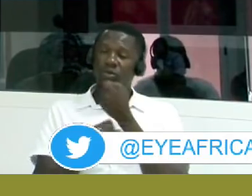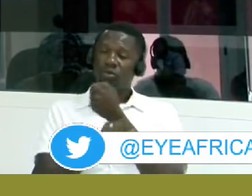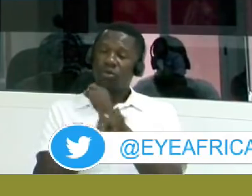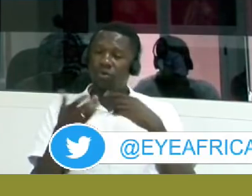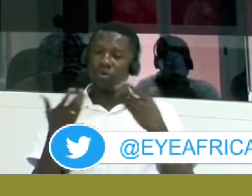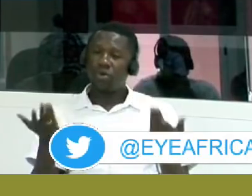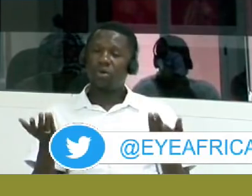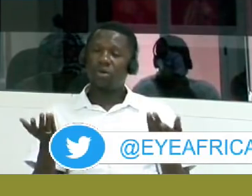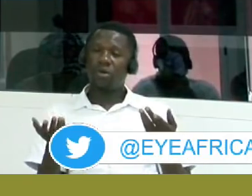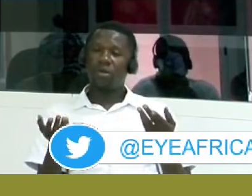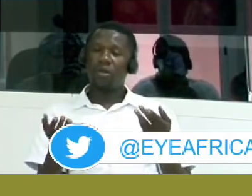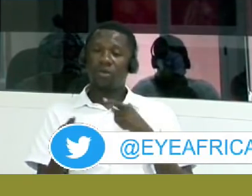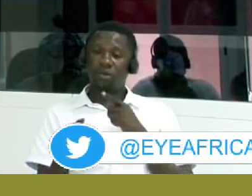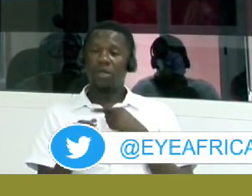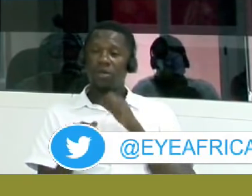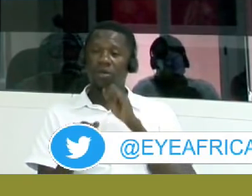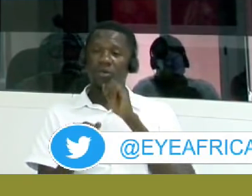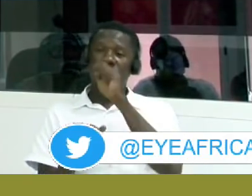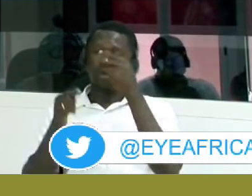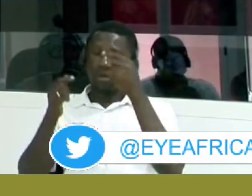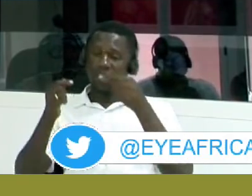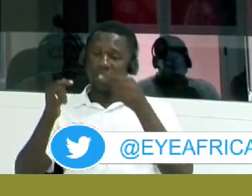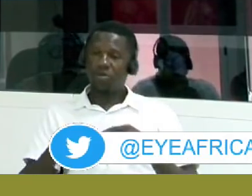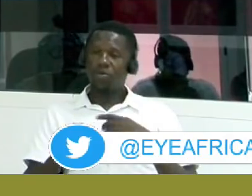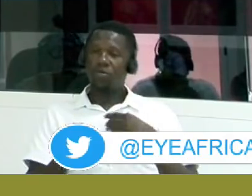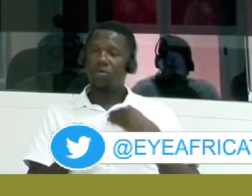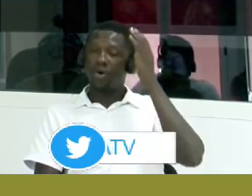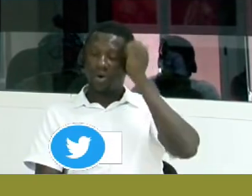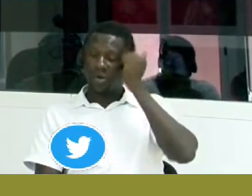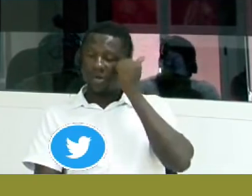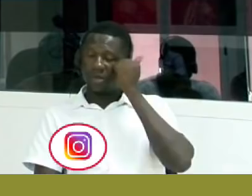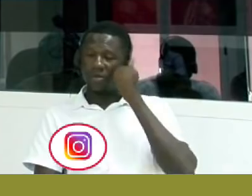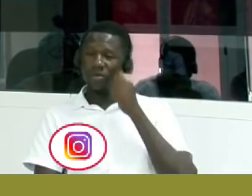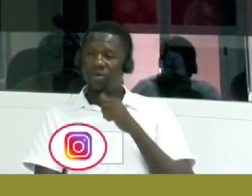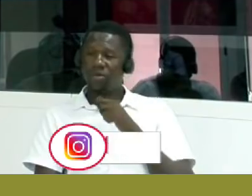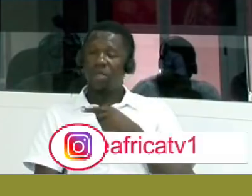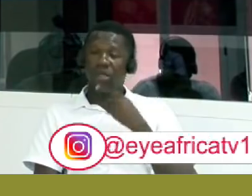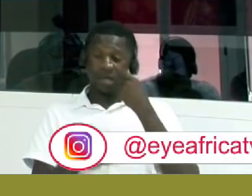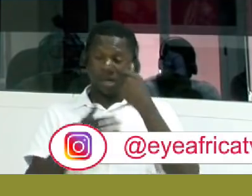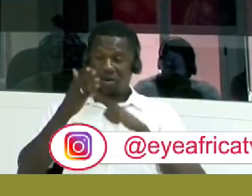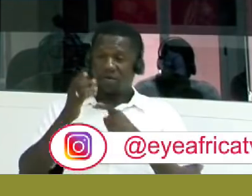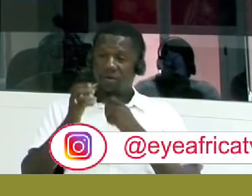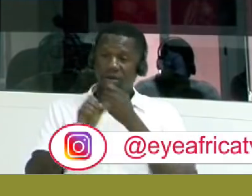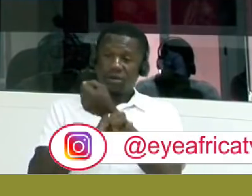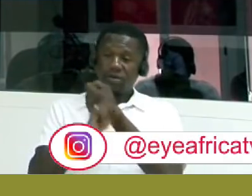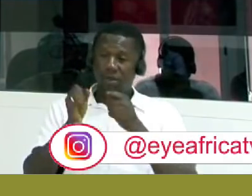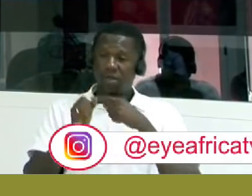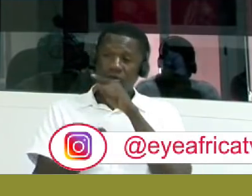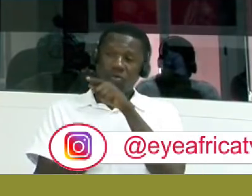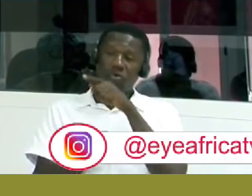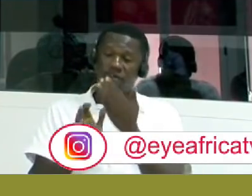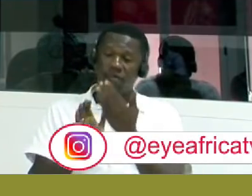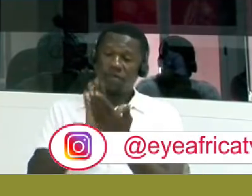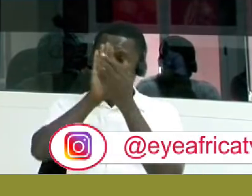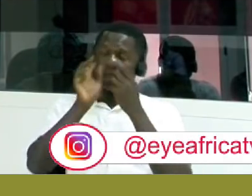that your testimony would be understood in light of the circumstances that you faced at the time.